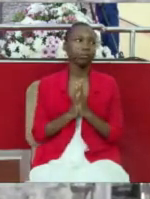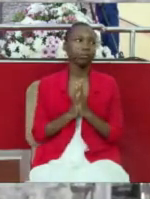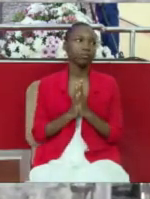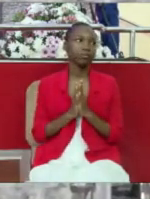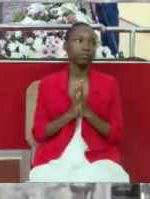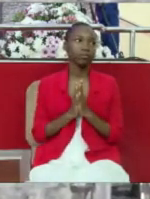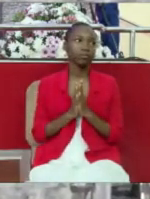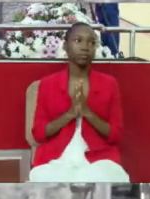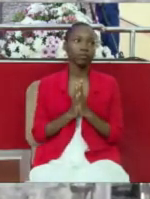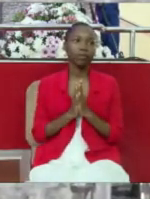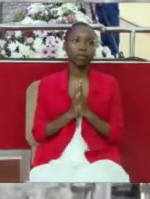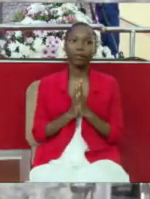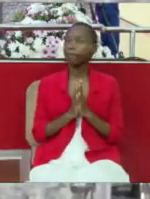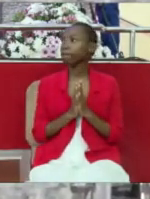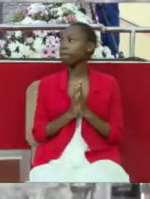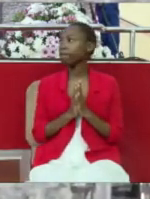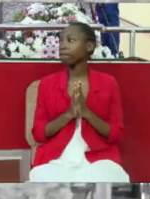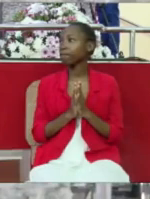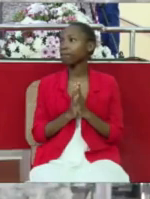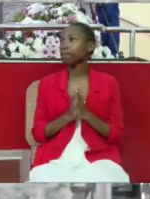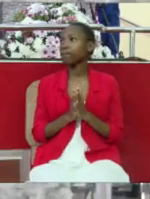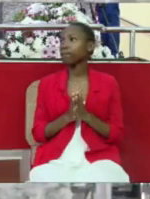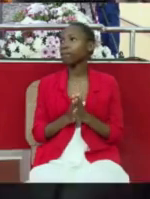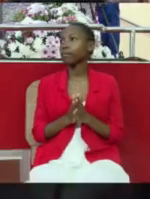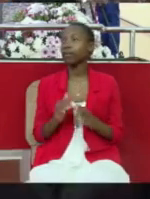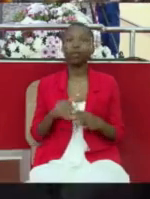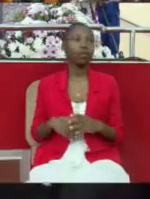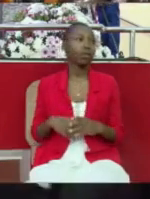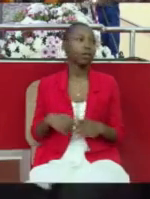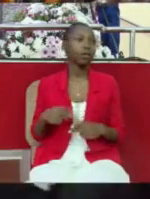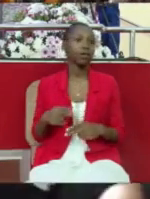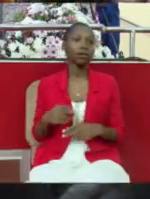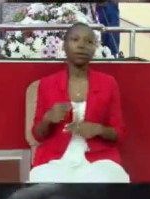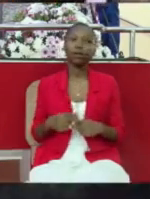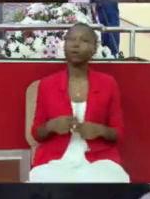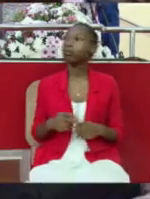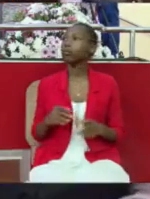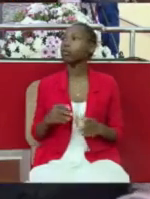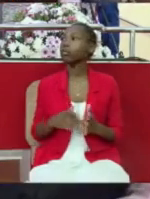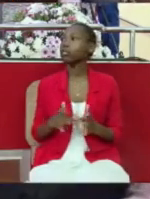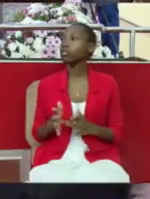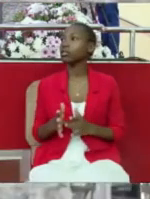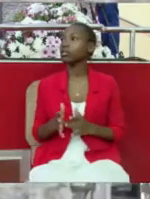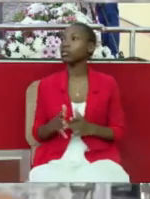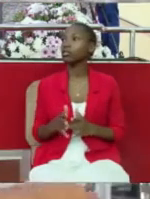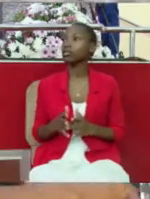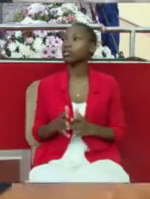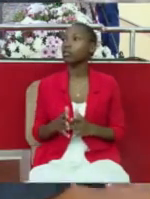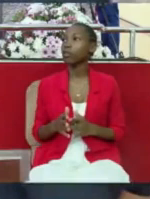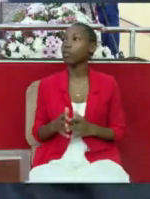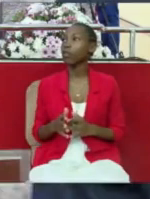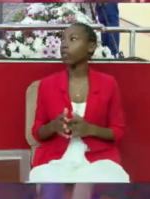your lazima life. Awe Bwana. In the mighty name of Jesus. Katika jina la Yesu. In the mighty name of Jesus. Katika jina la Yesu. In the mighty name of Jesus.